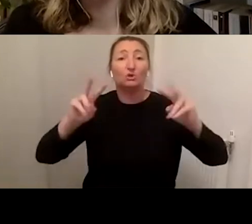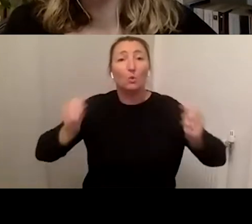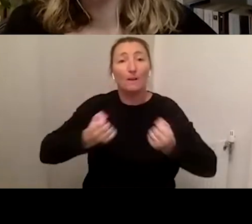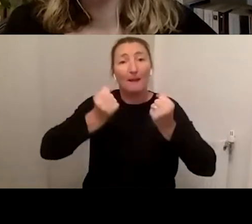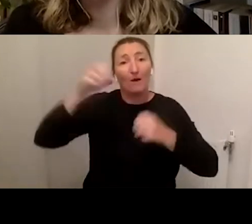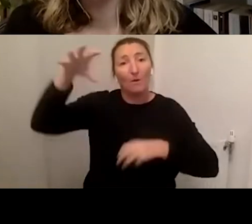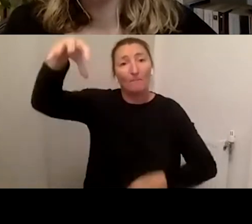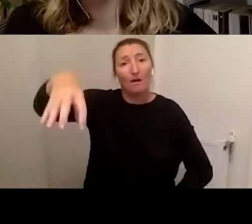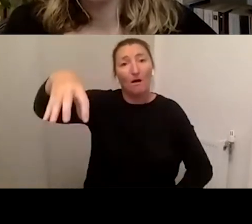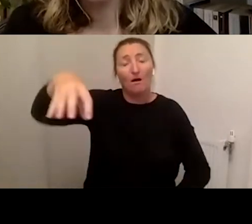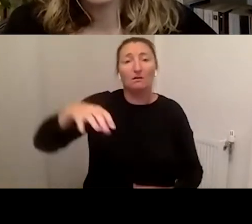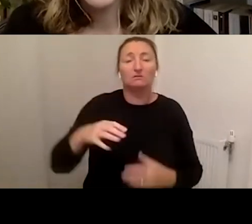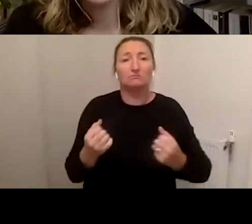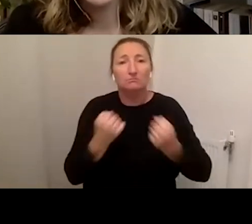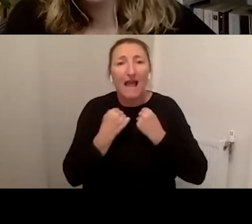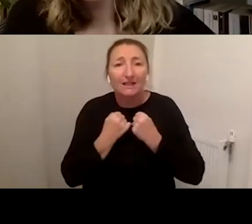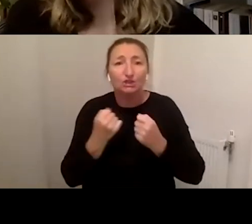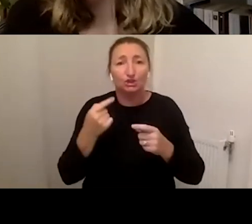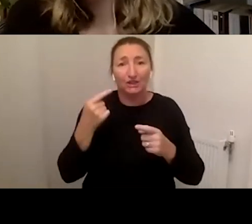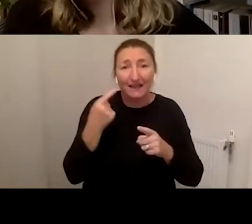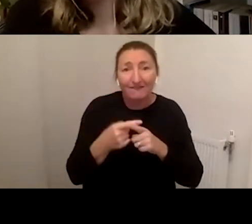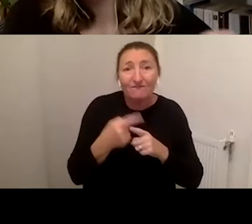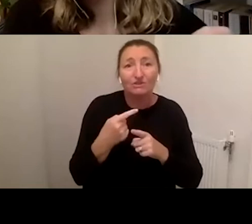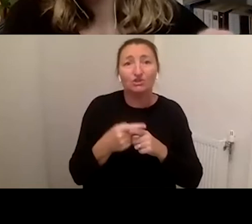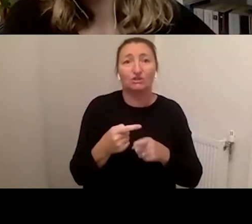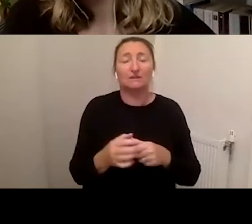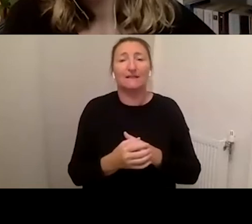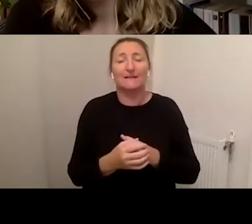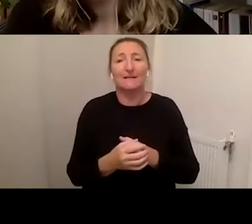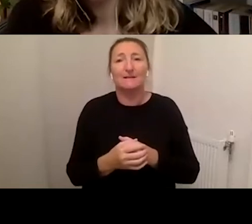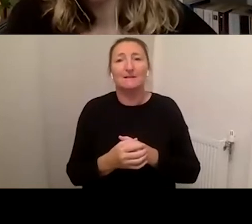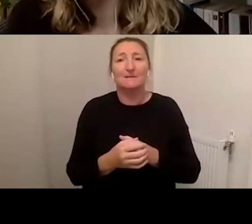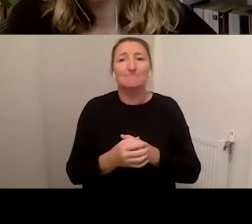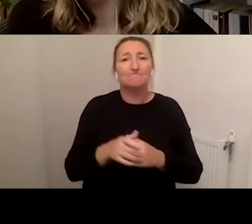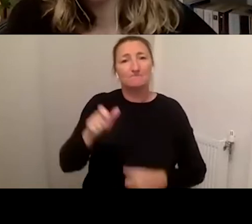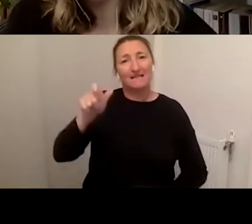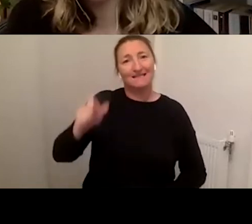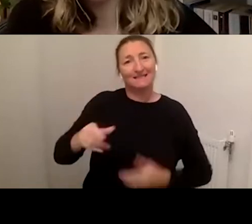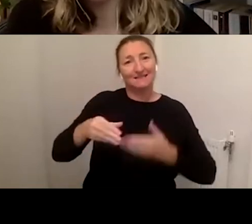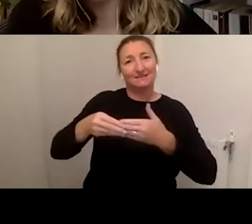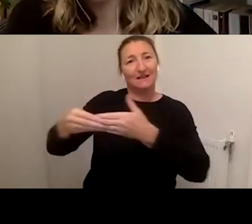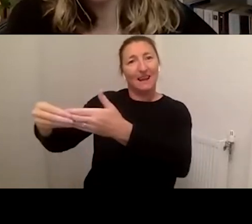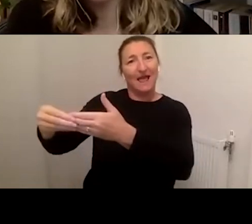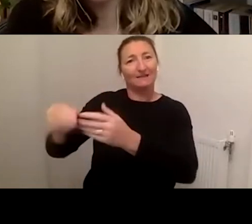energy efficiency services, advice to members, citizen-led renovation. So